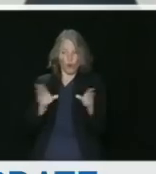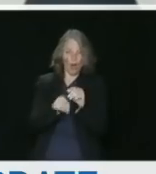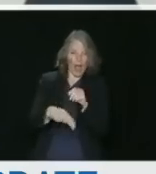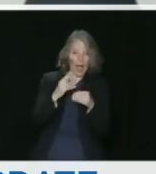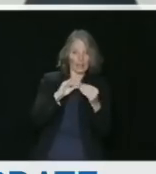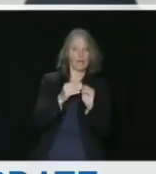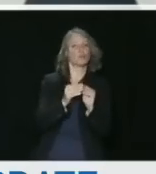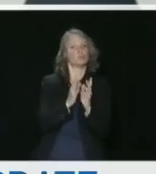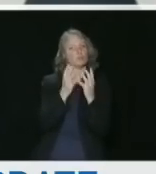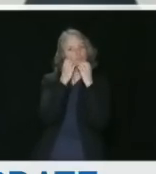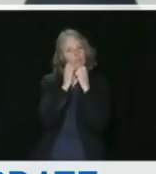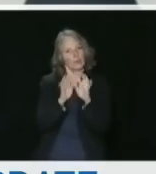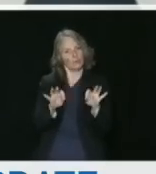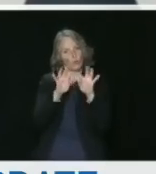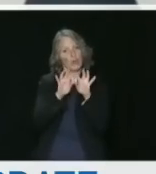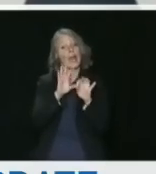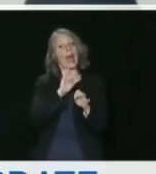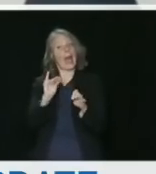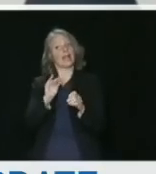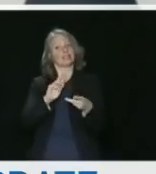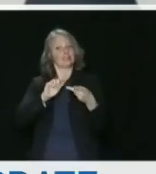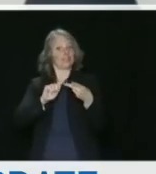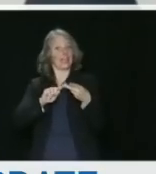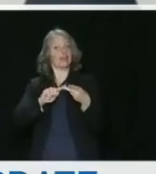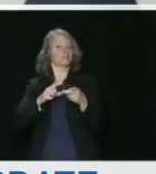be on hospitalization. Thank you.